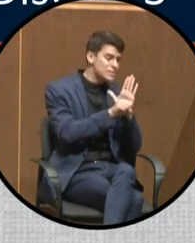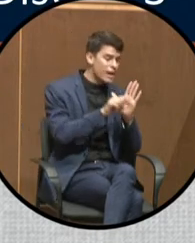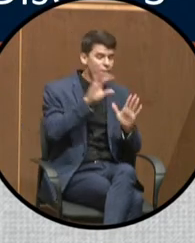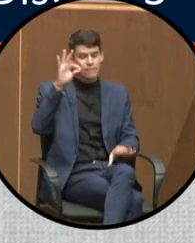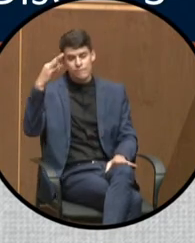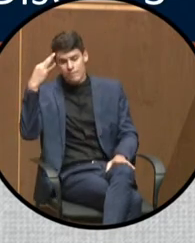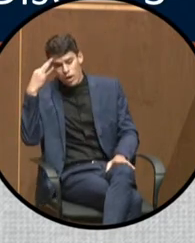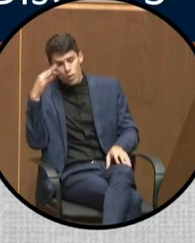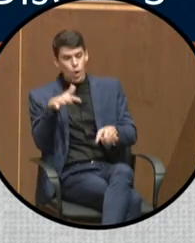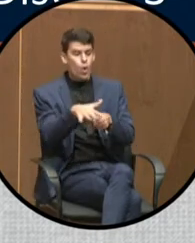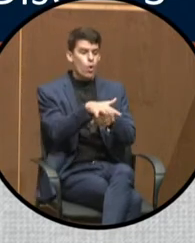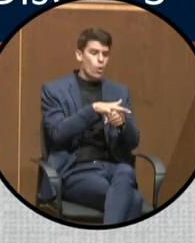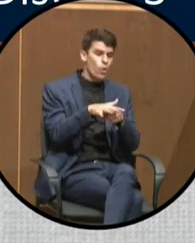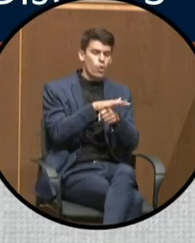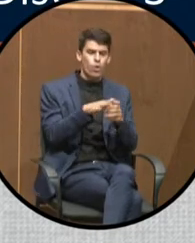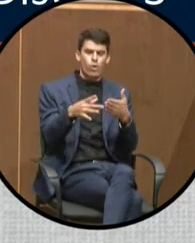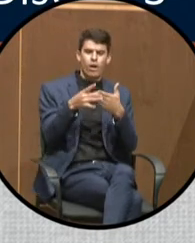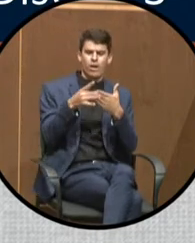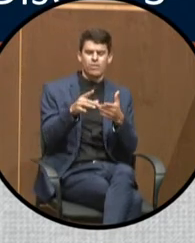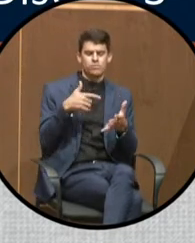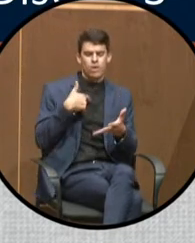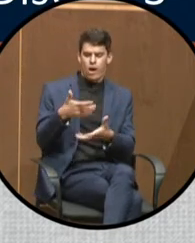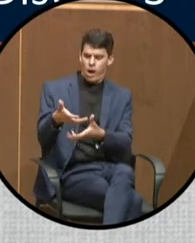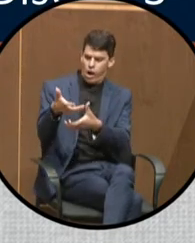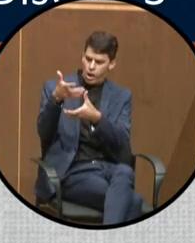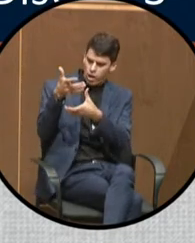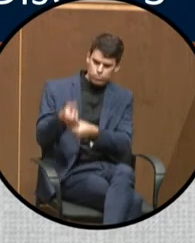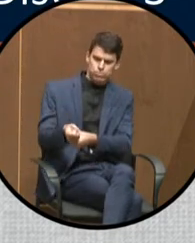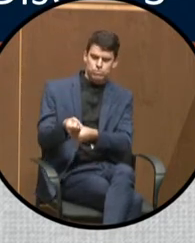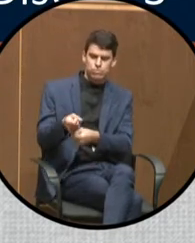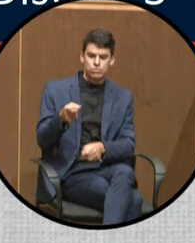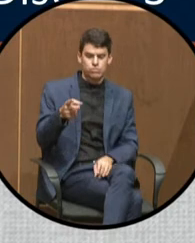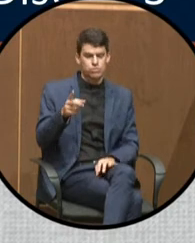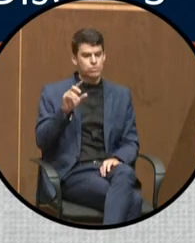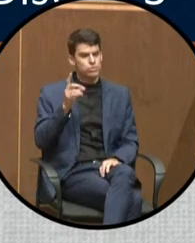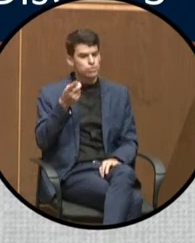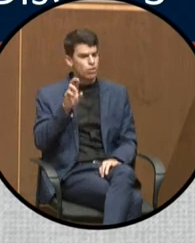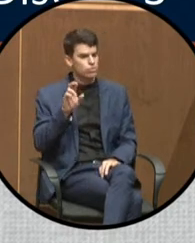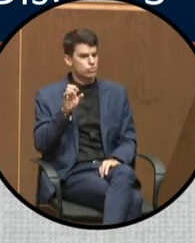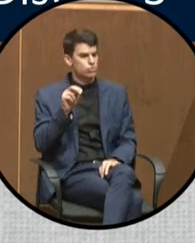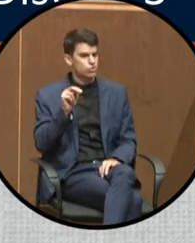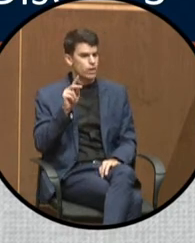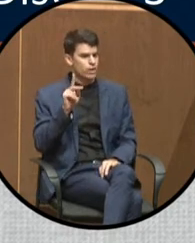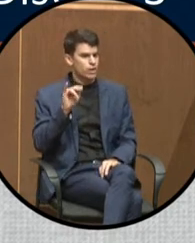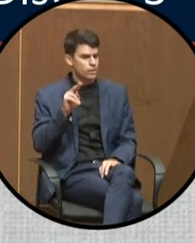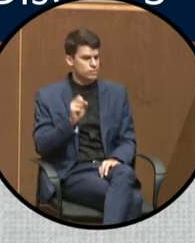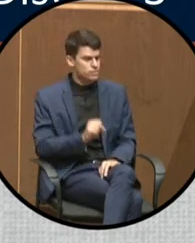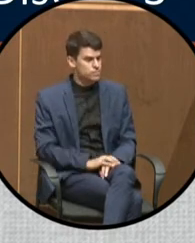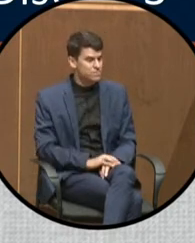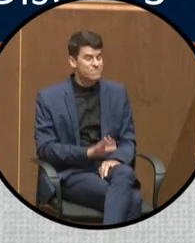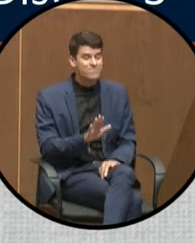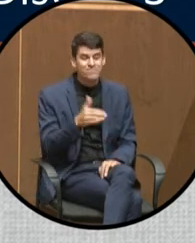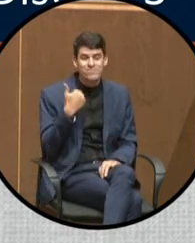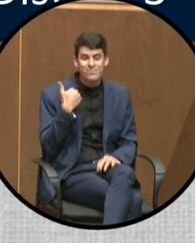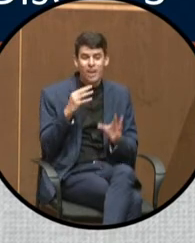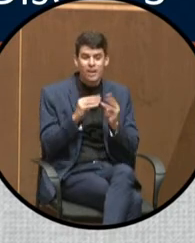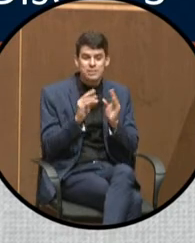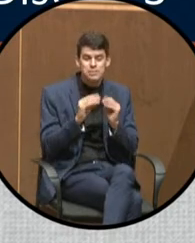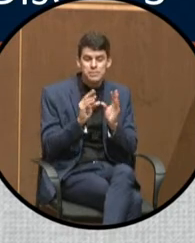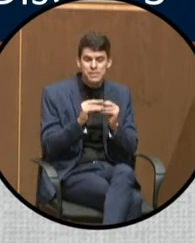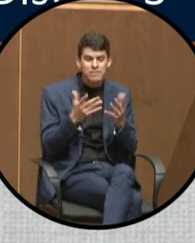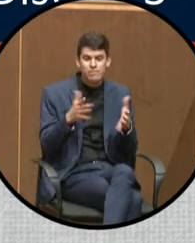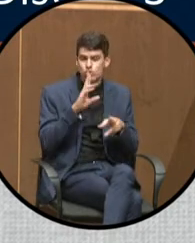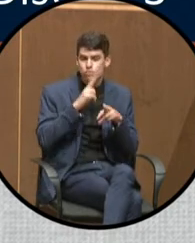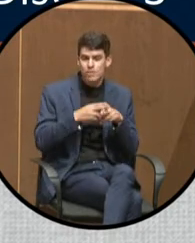local guidelines. So I have confidence in her. As I said at the last meeting, if we were to